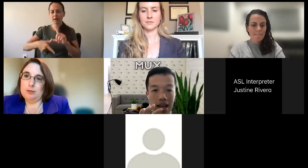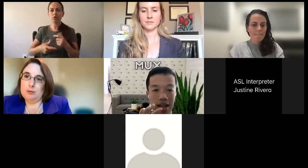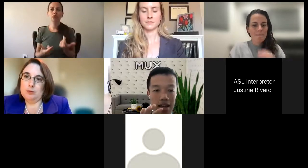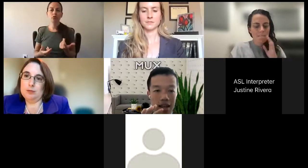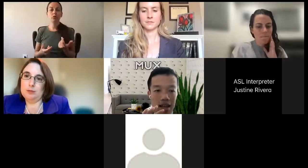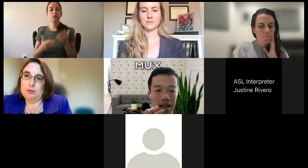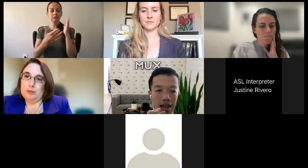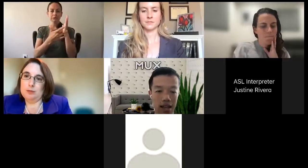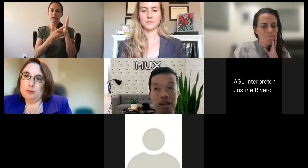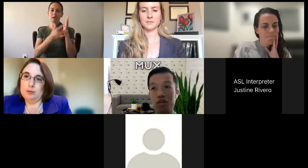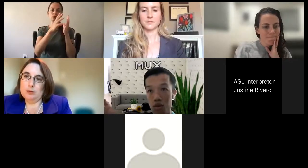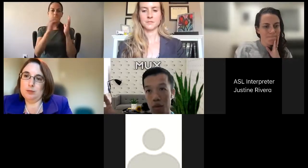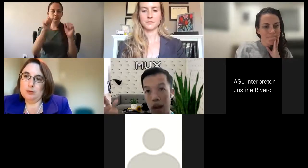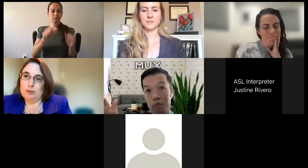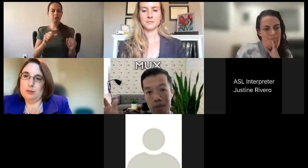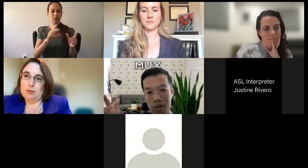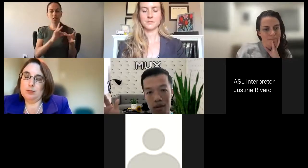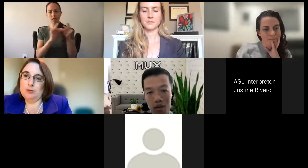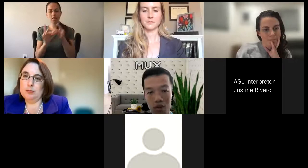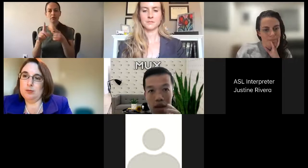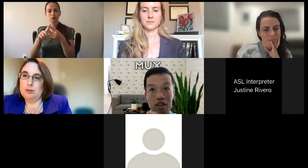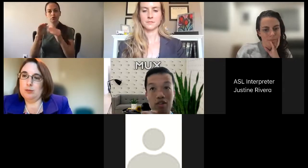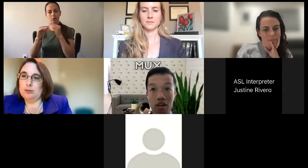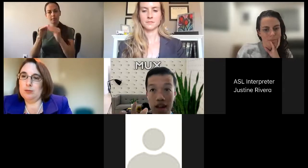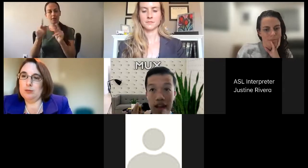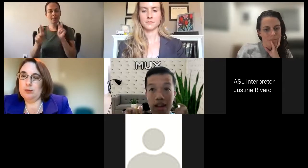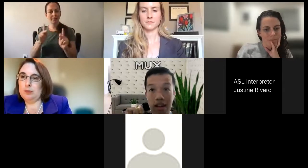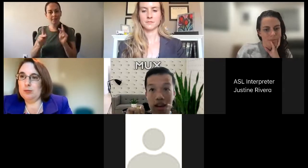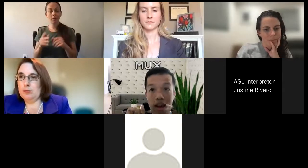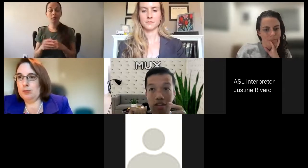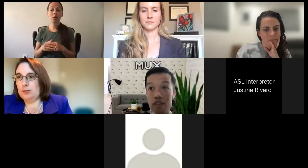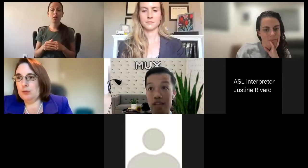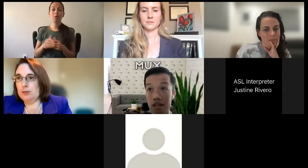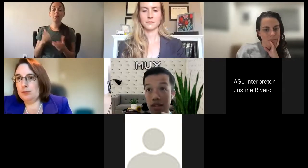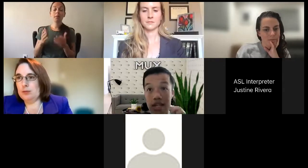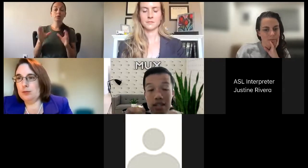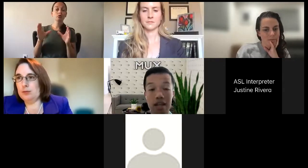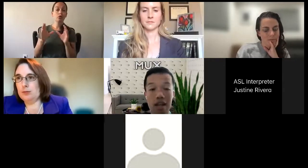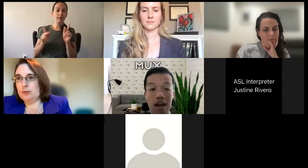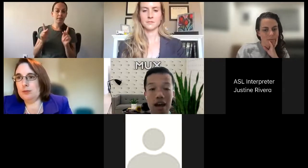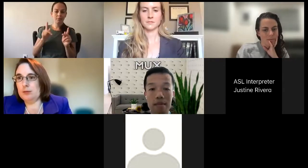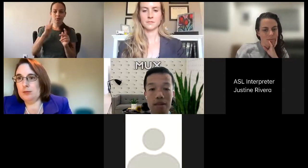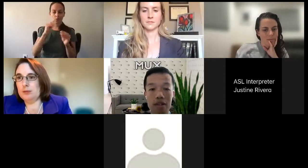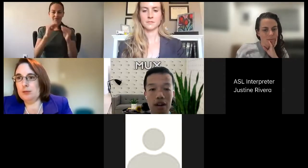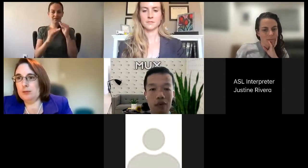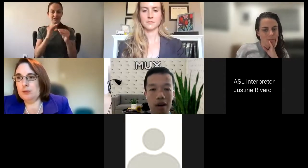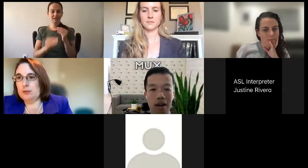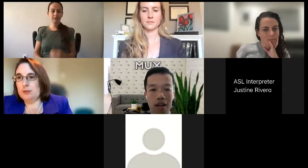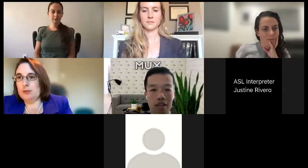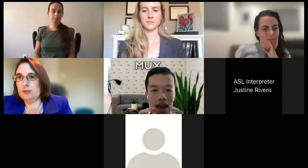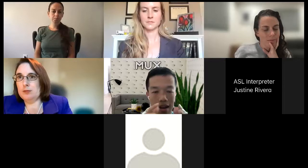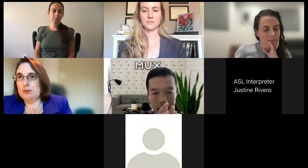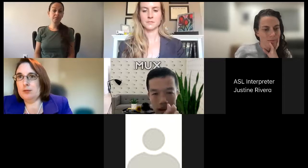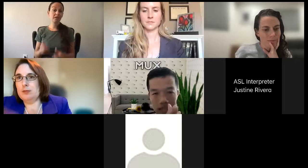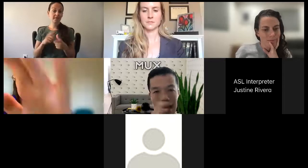technology companies can then link to repair people who may be certified to fix those things.